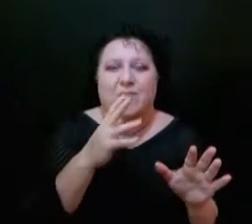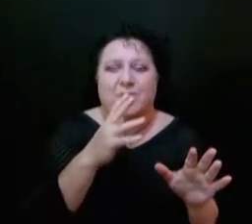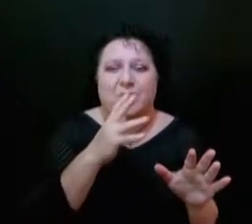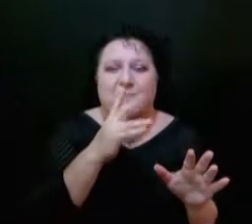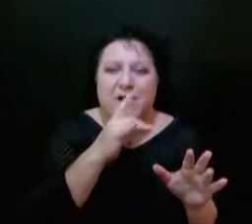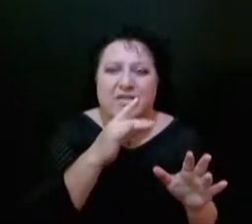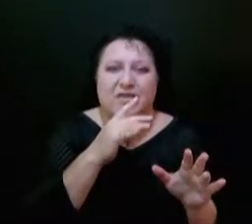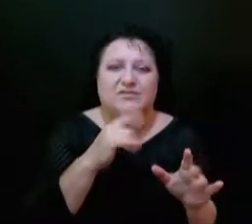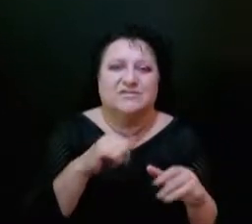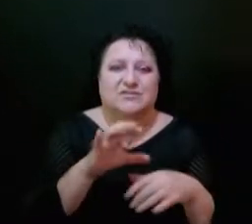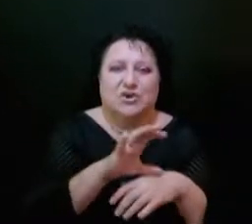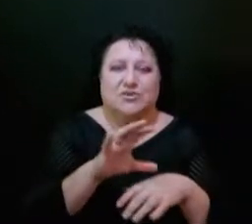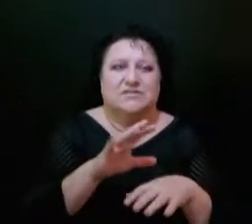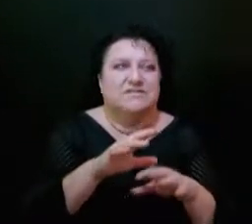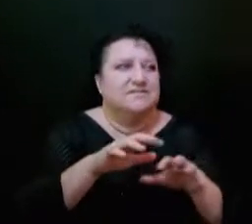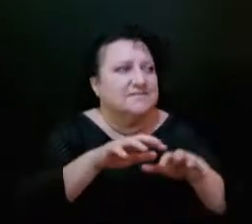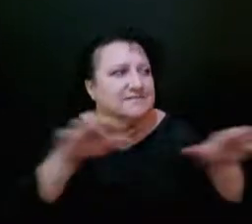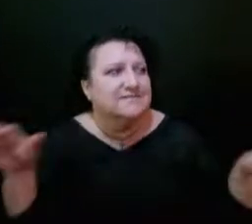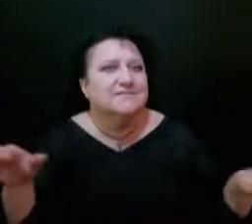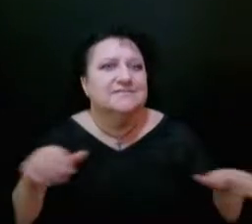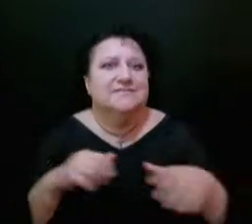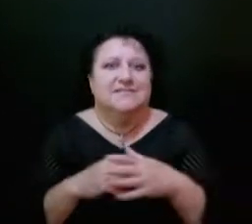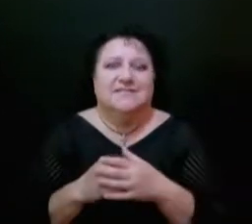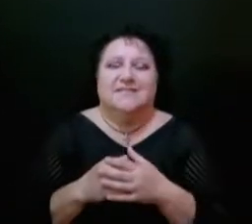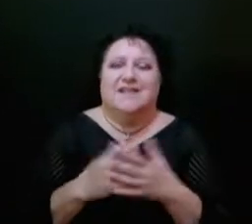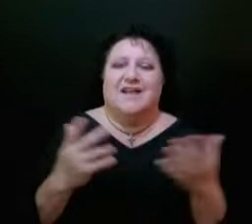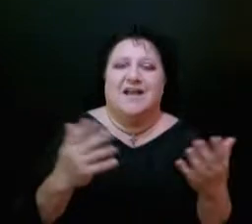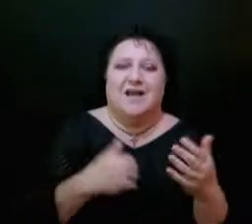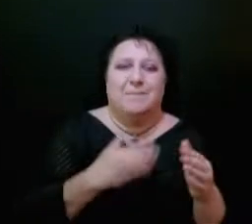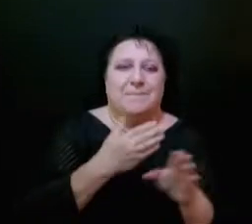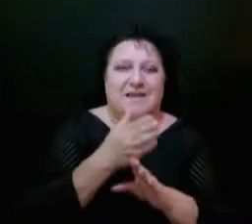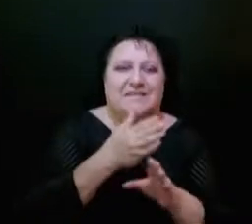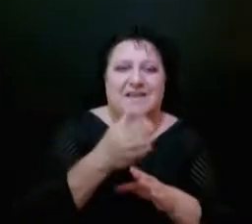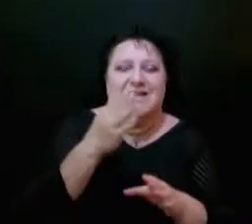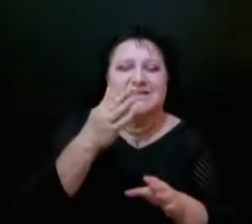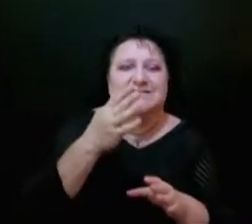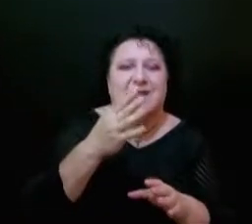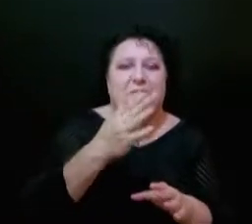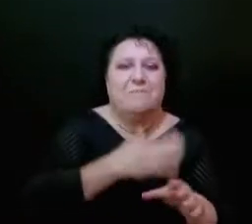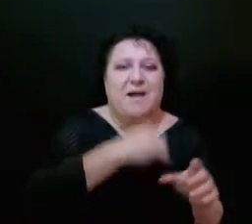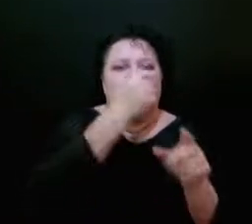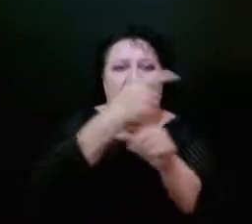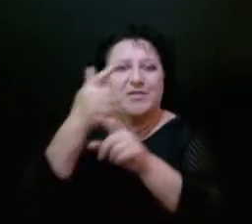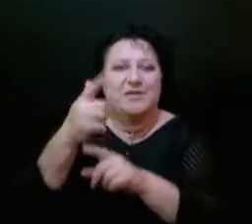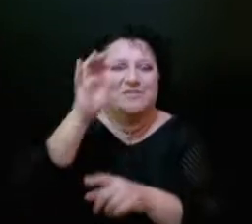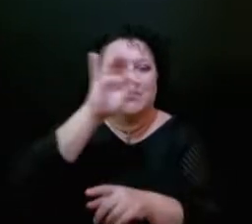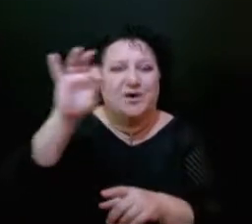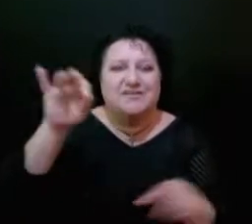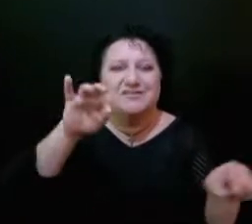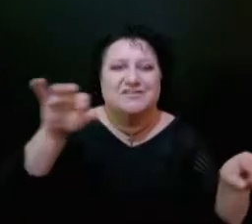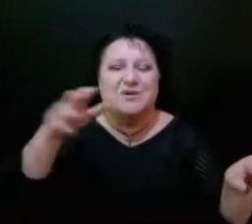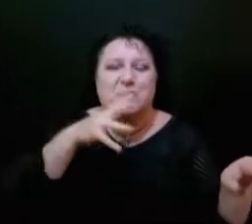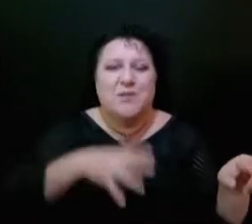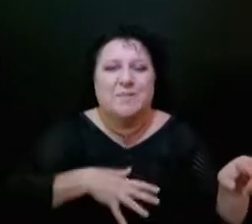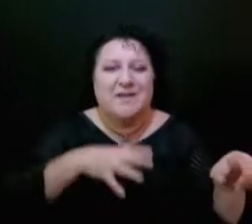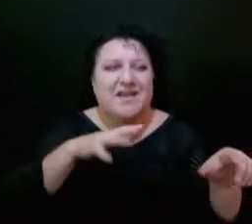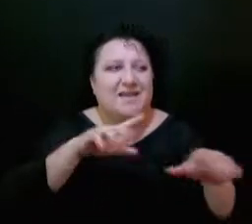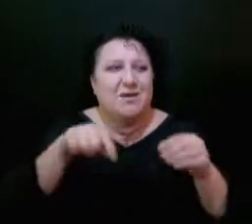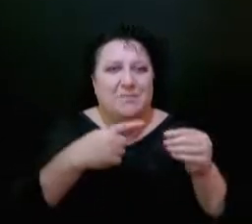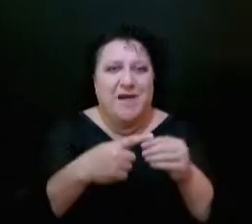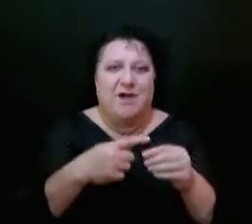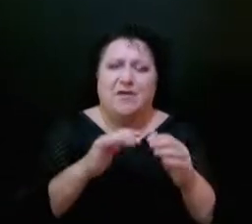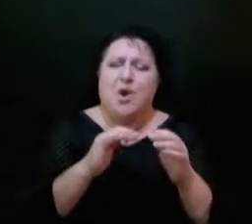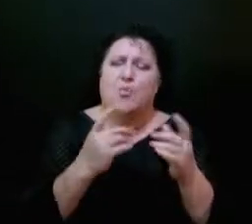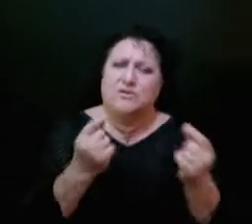going to be filled with pulpits, mainly with my brothers preaching to women about how to be moms, which is ironic, but